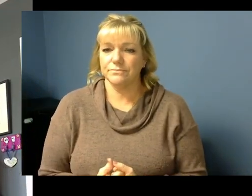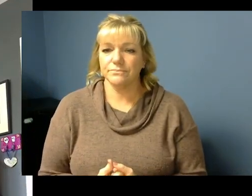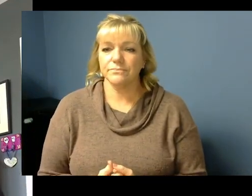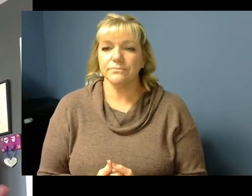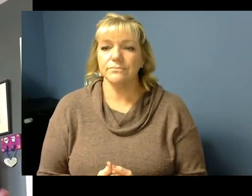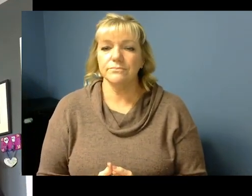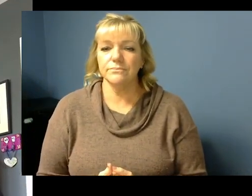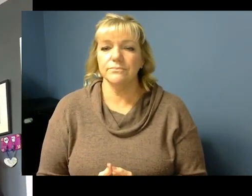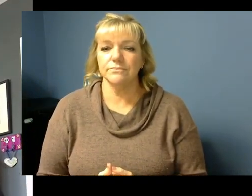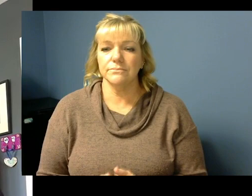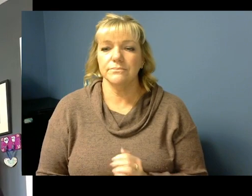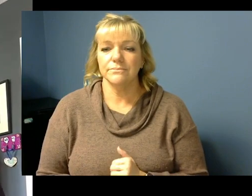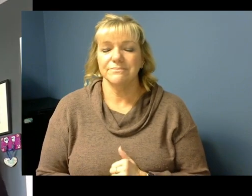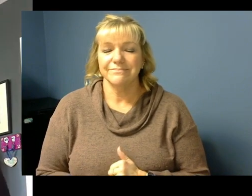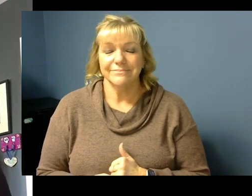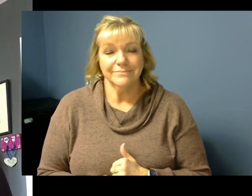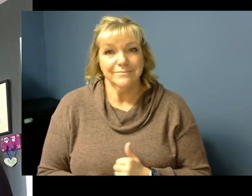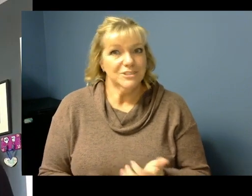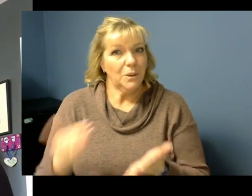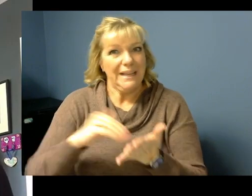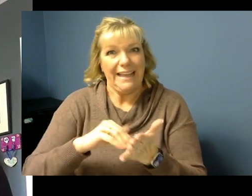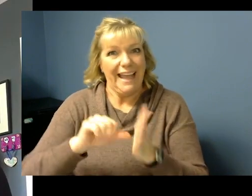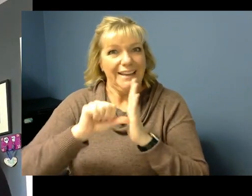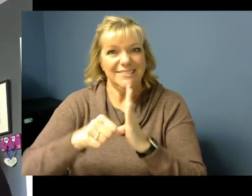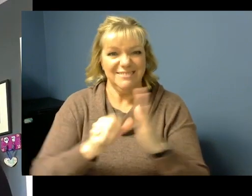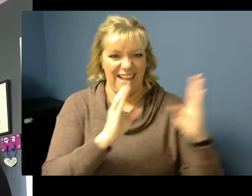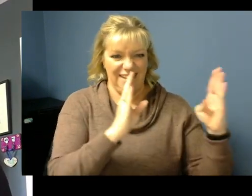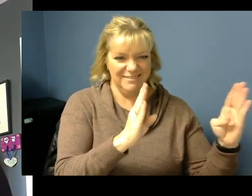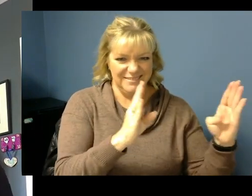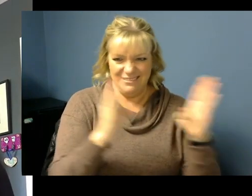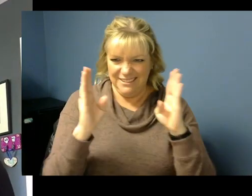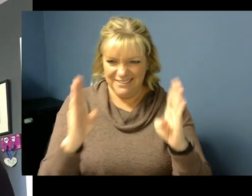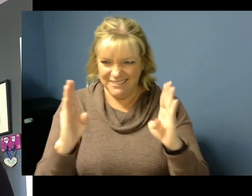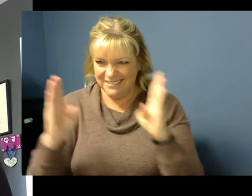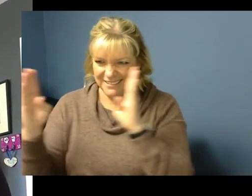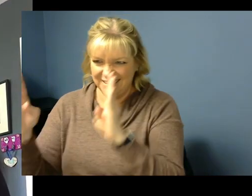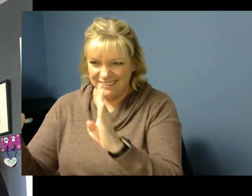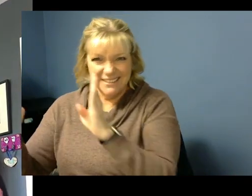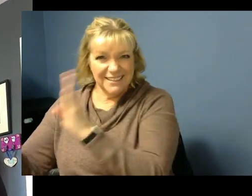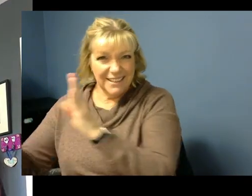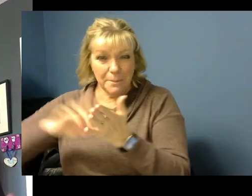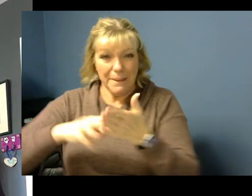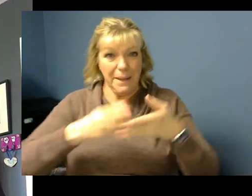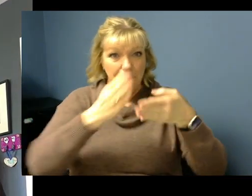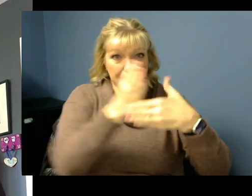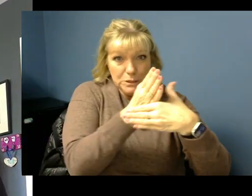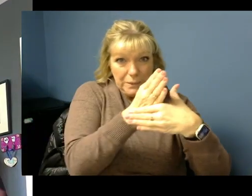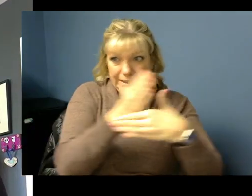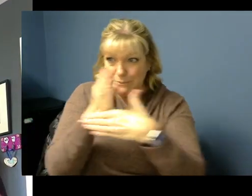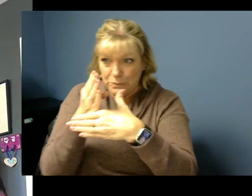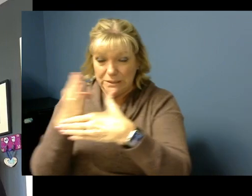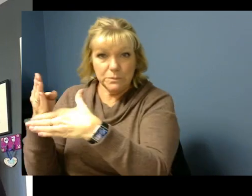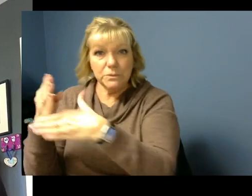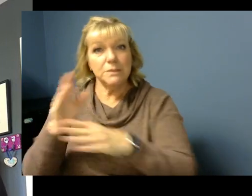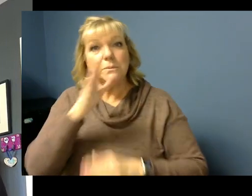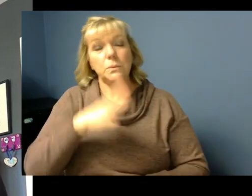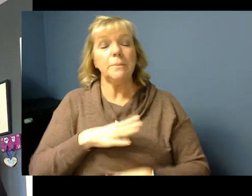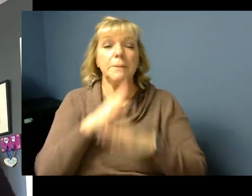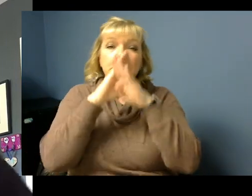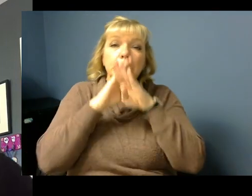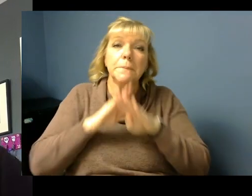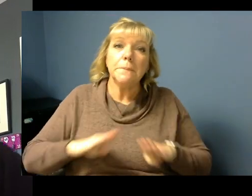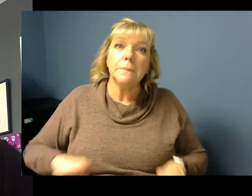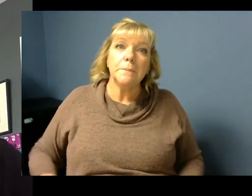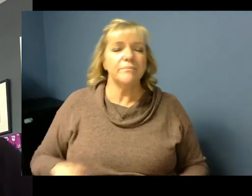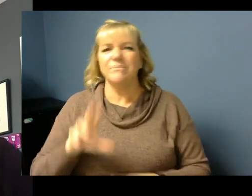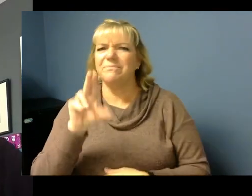so again, that's another sort of point about waves, is that it's not perfect